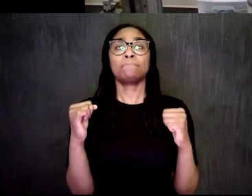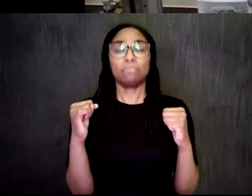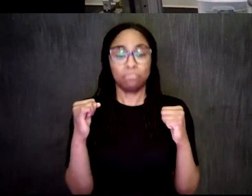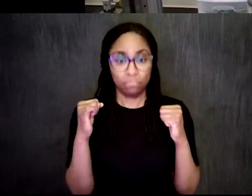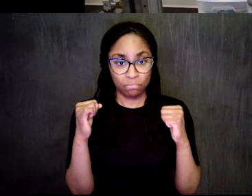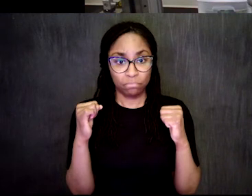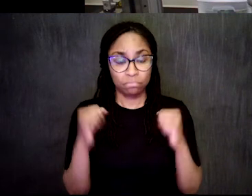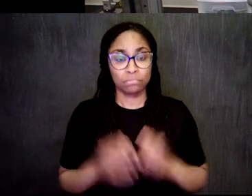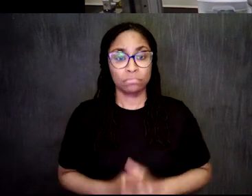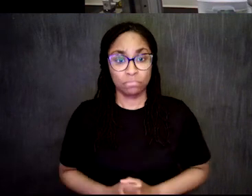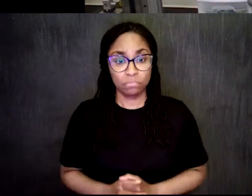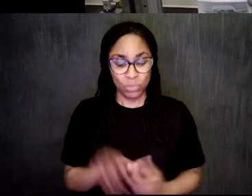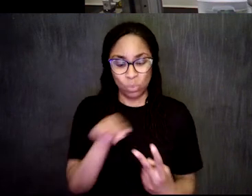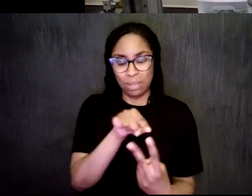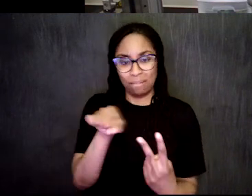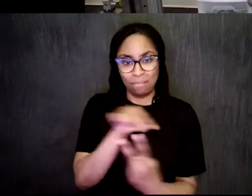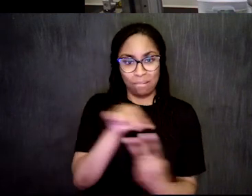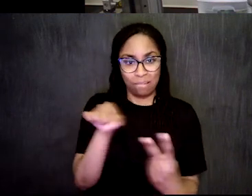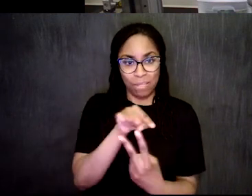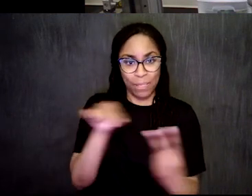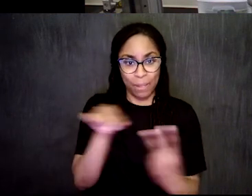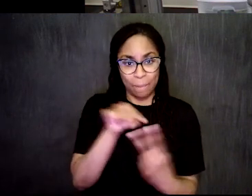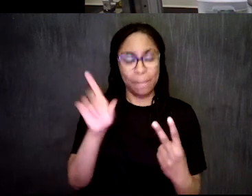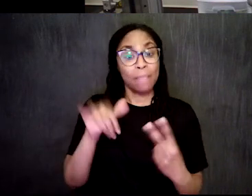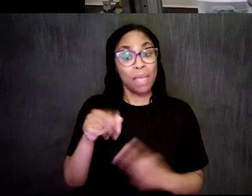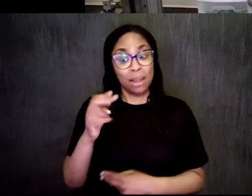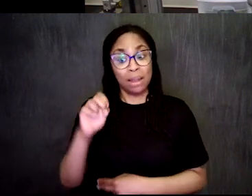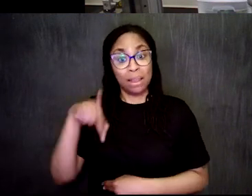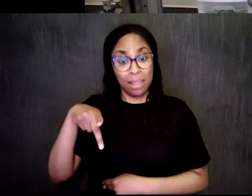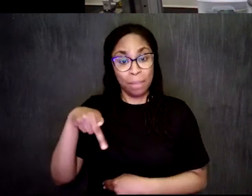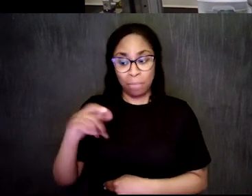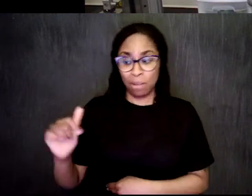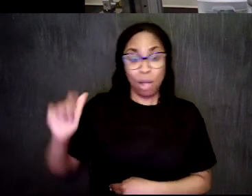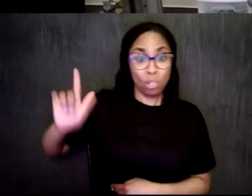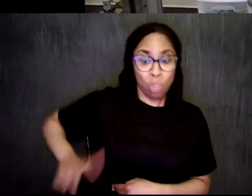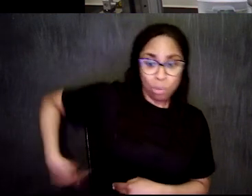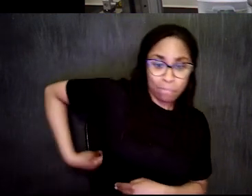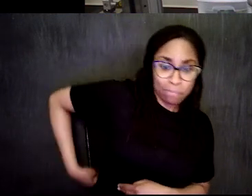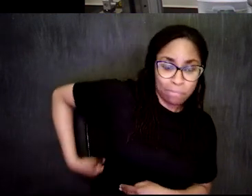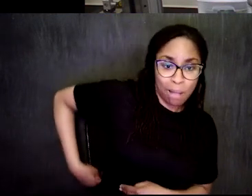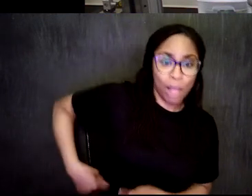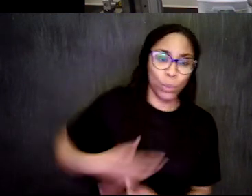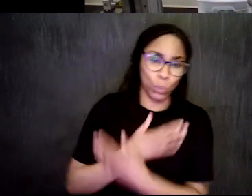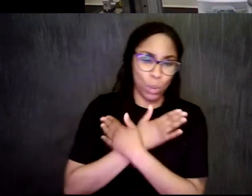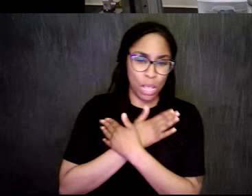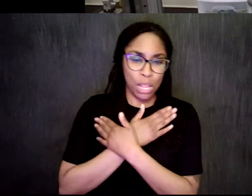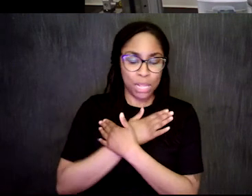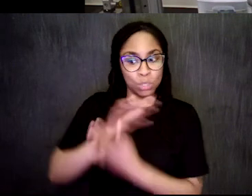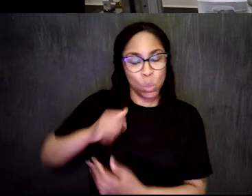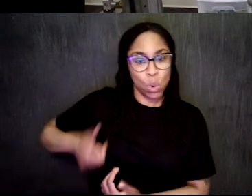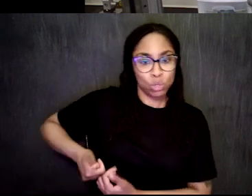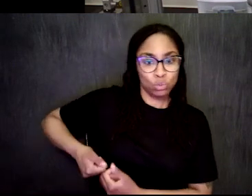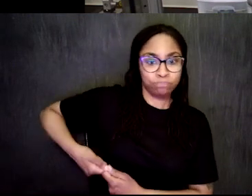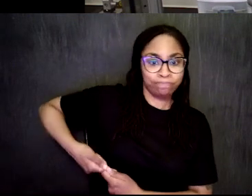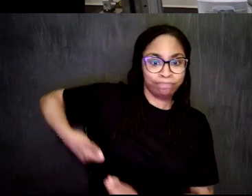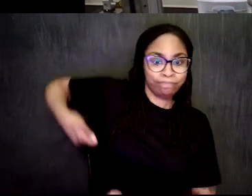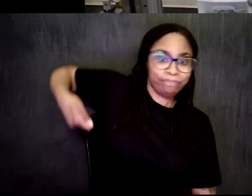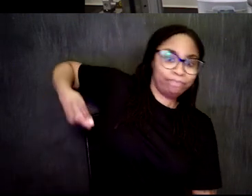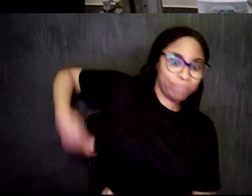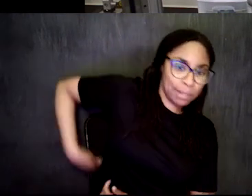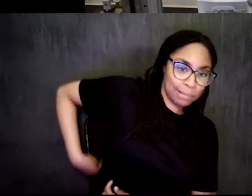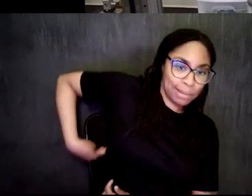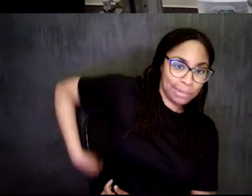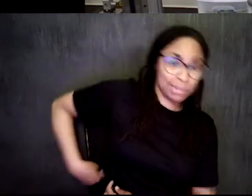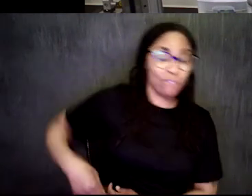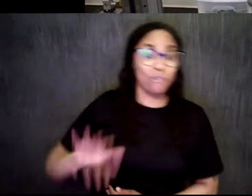pressing up through the elbows and looking up. So remember, try to relax the hips and the low back. You want to extend the low back as much as